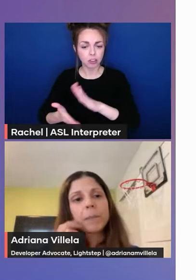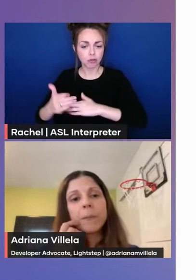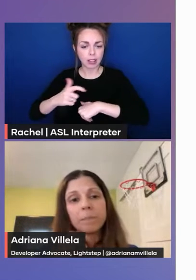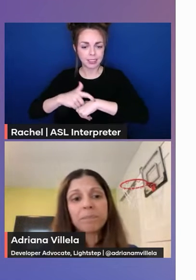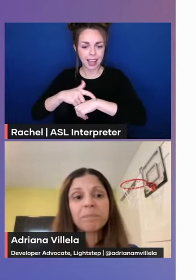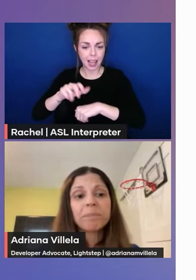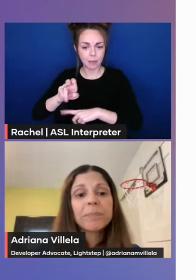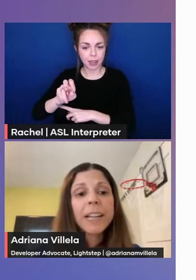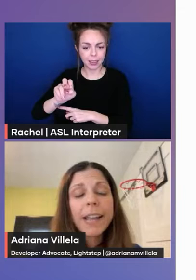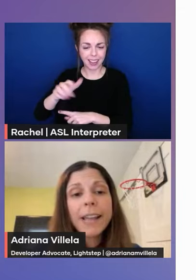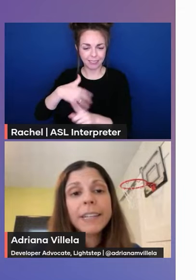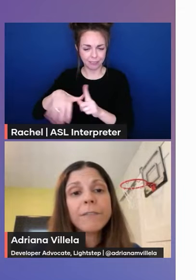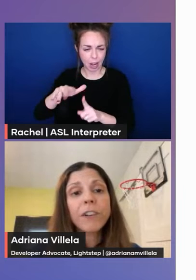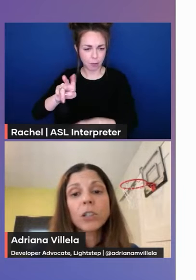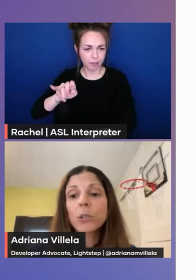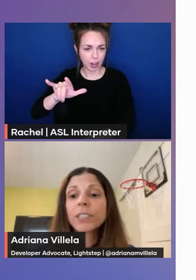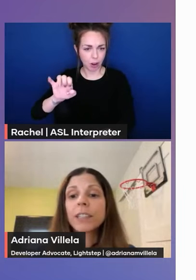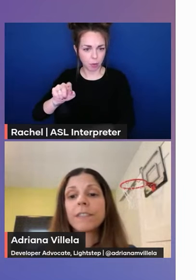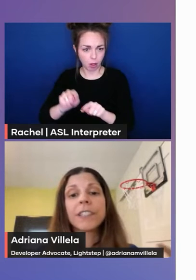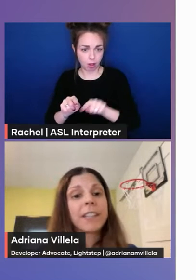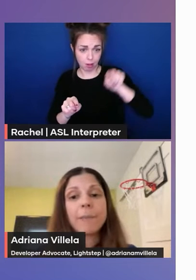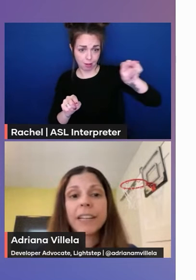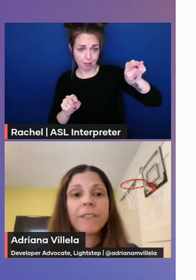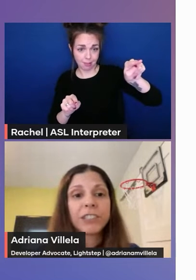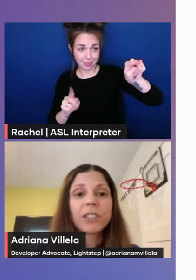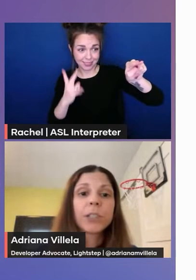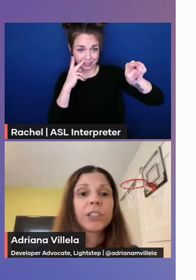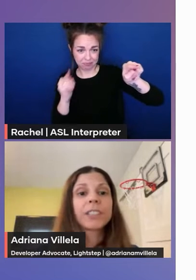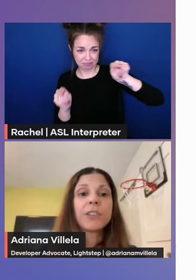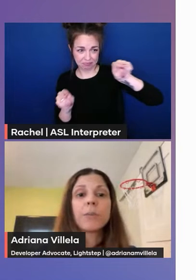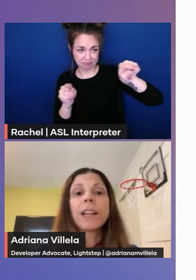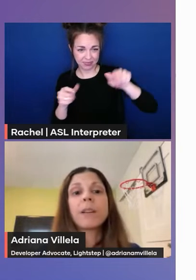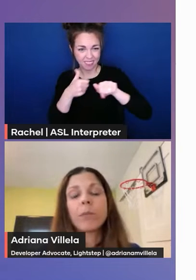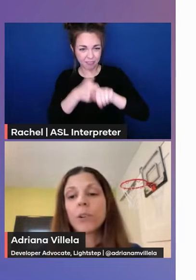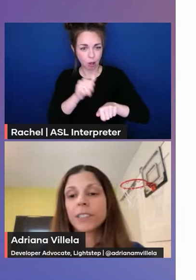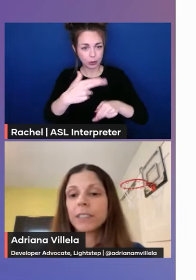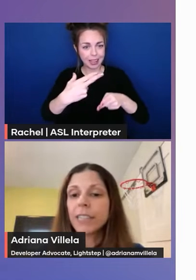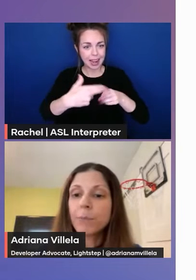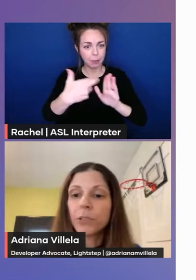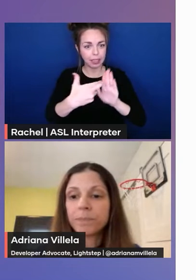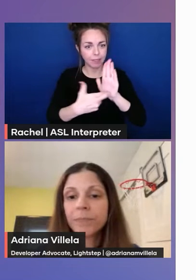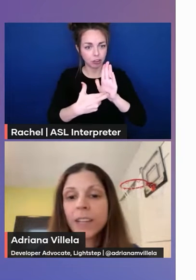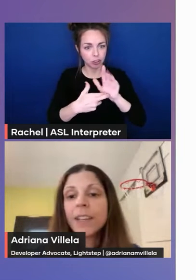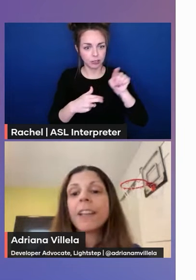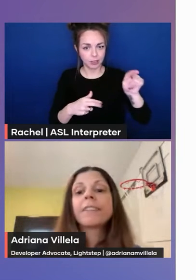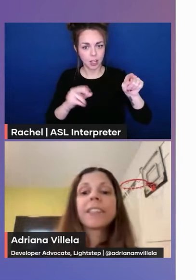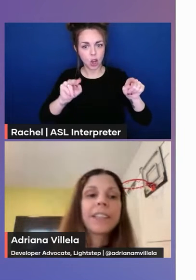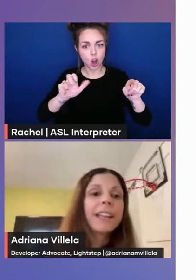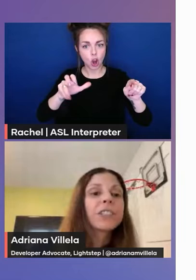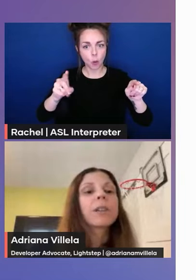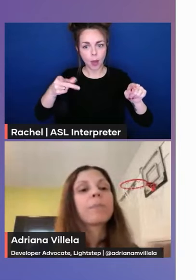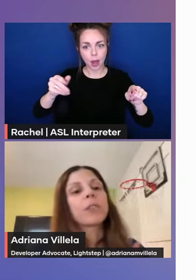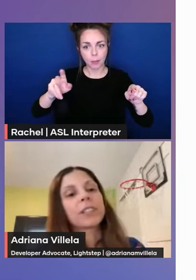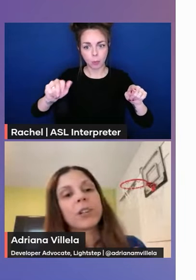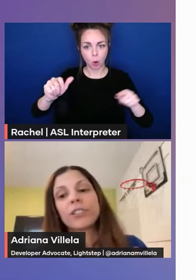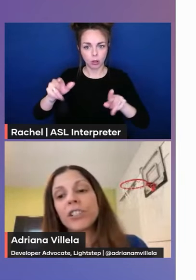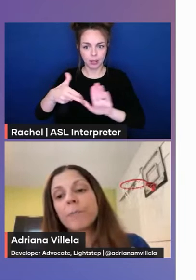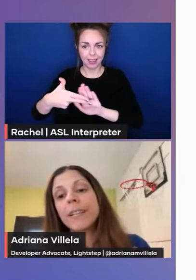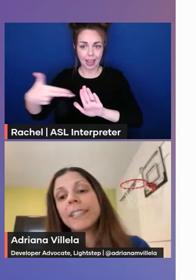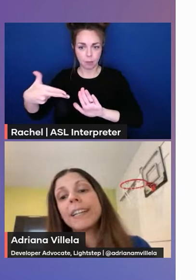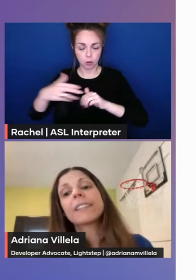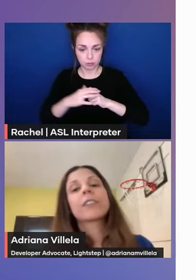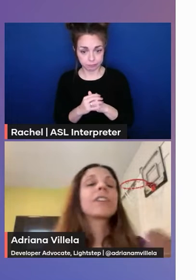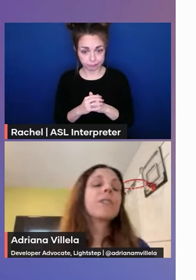environment variable. And it follows this naming convention, which is Nomad port label. In this case, our port is